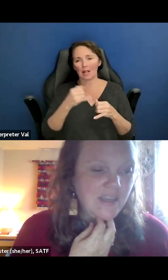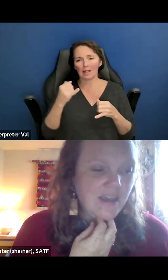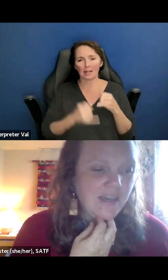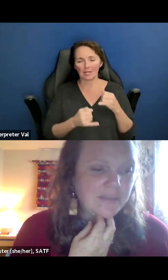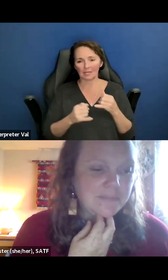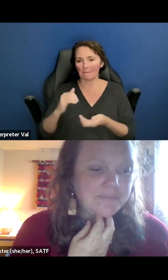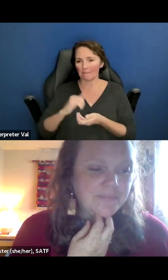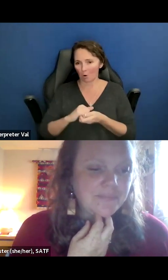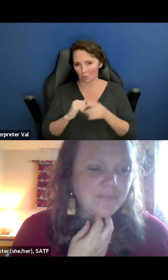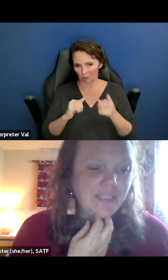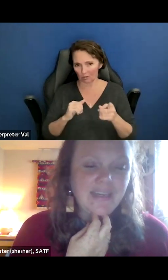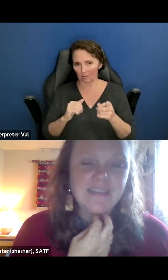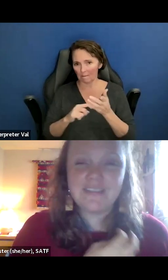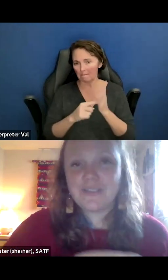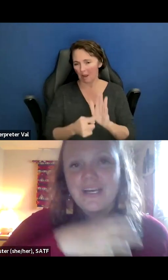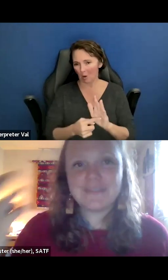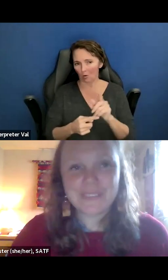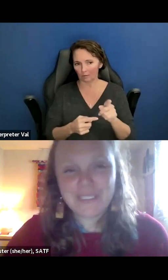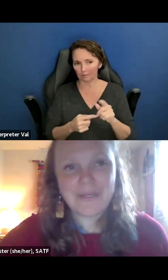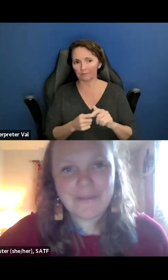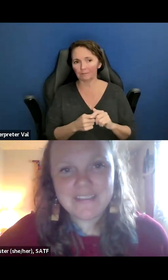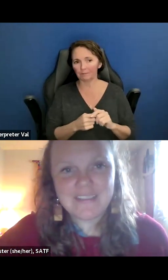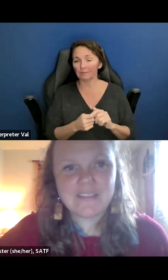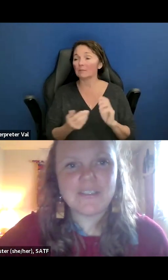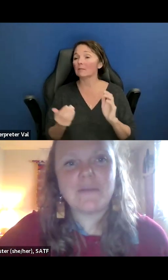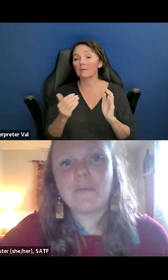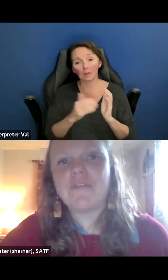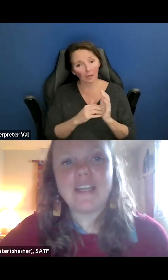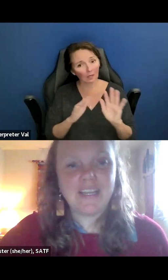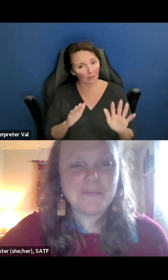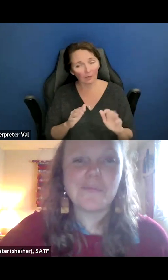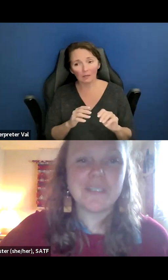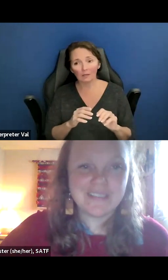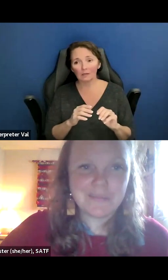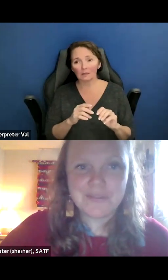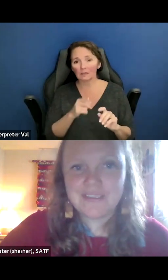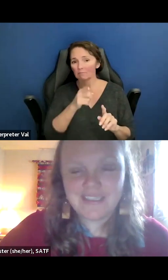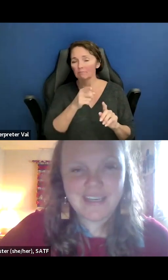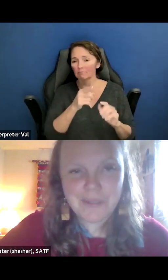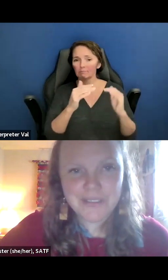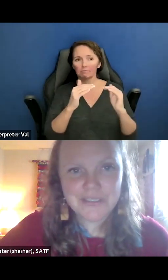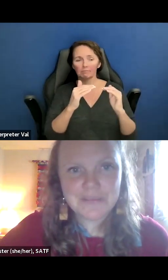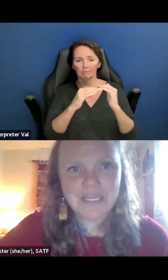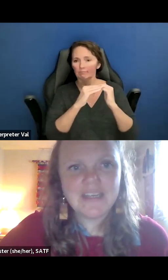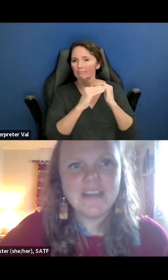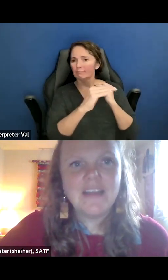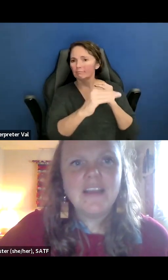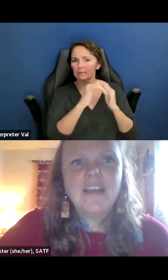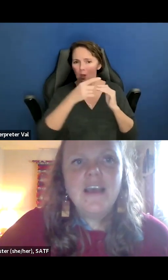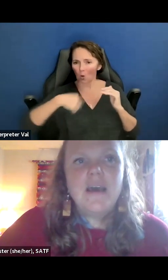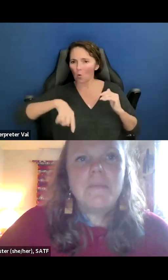included. Yeah, lots of really great ways this can look like. We provide, again, more examples in that partnership